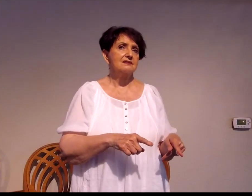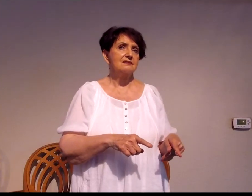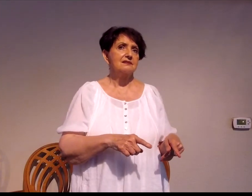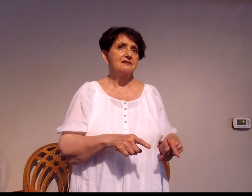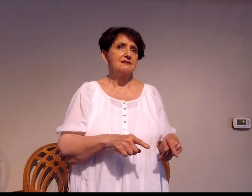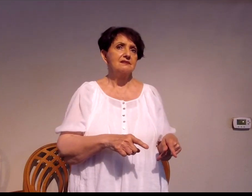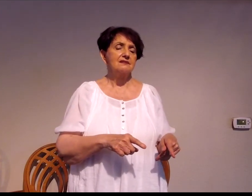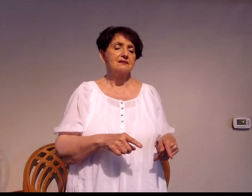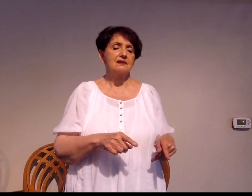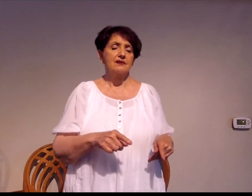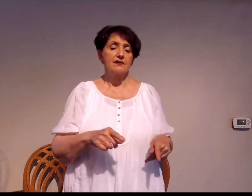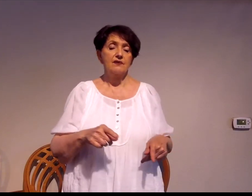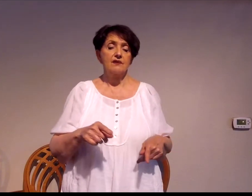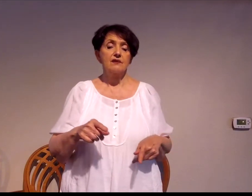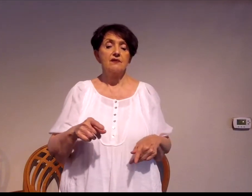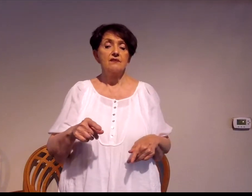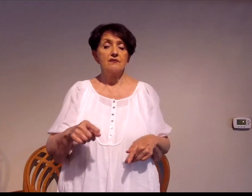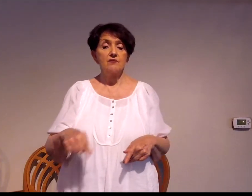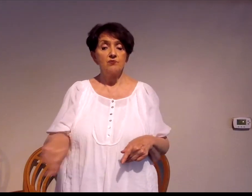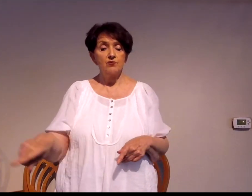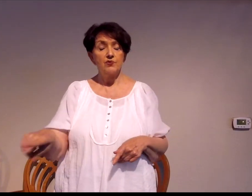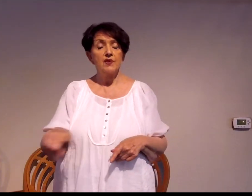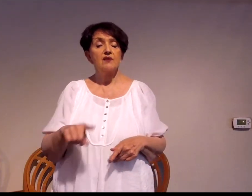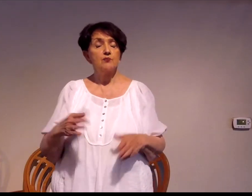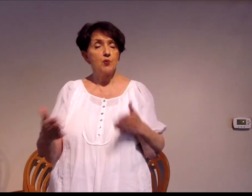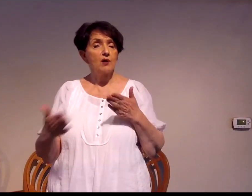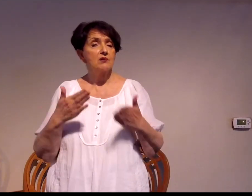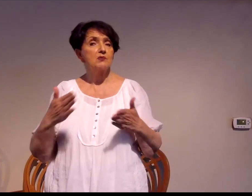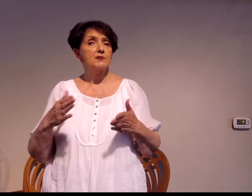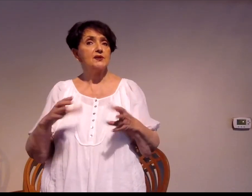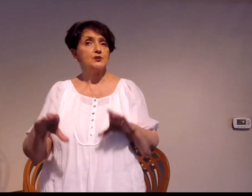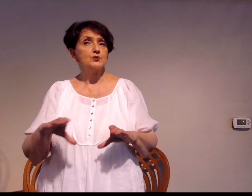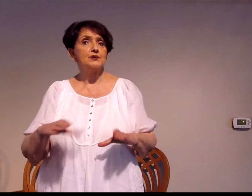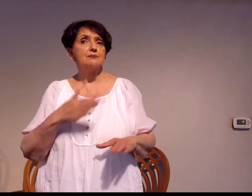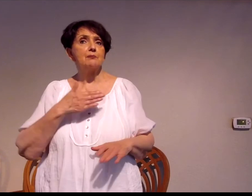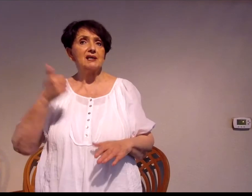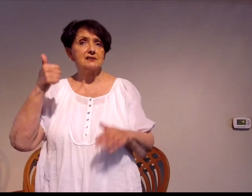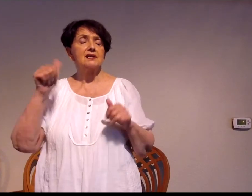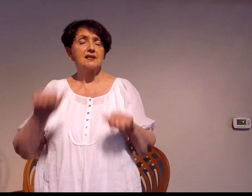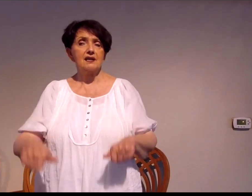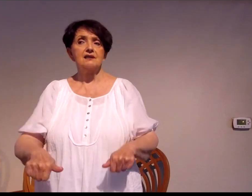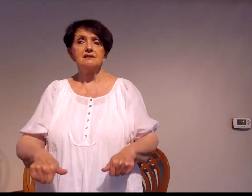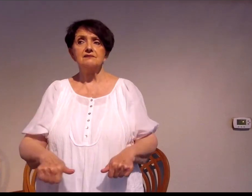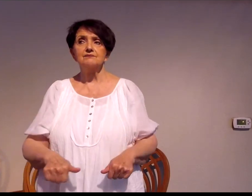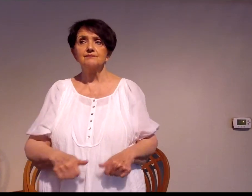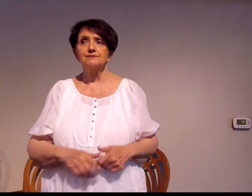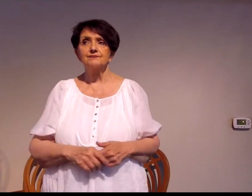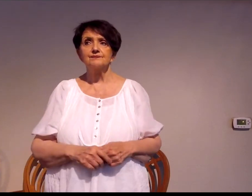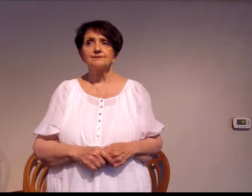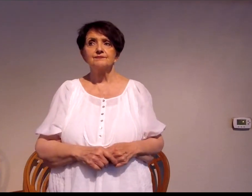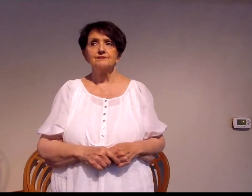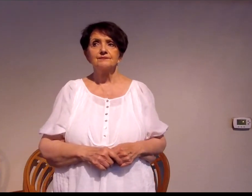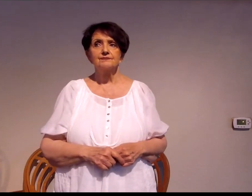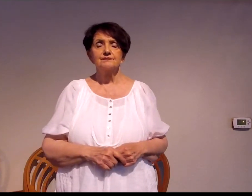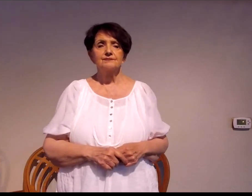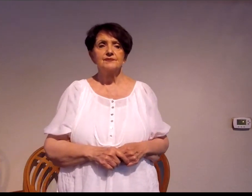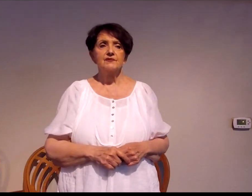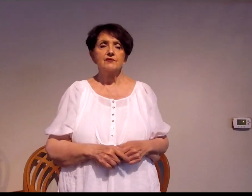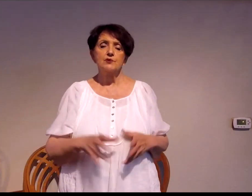they have done or are doing the very best that they can. And when we take that into our